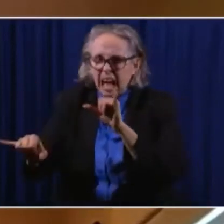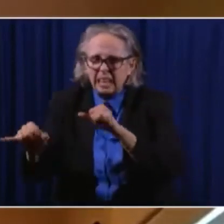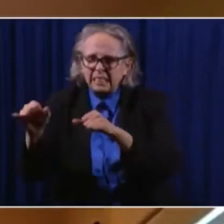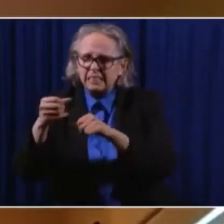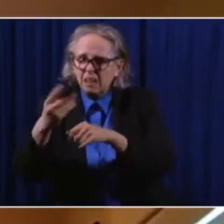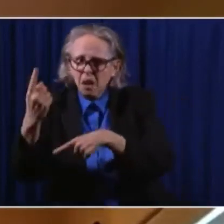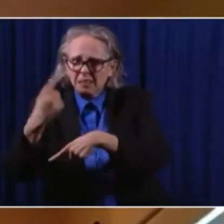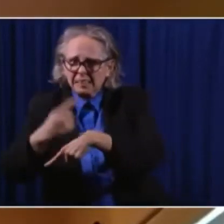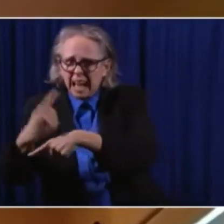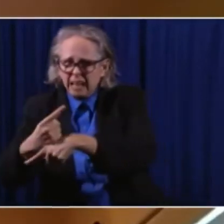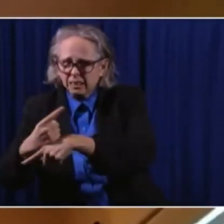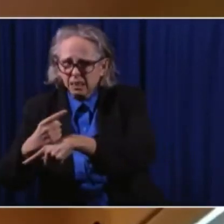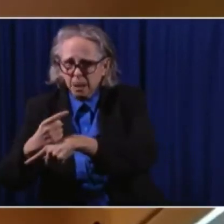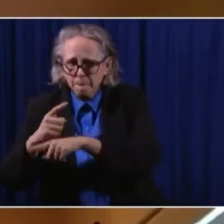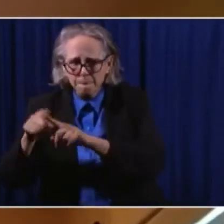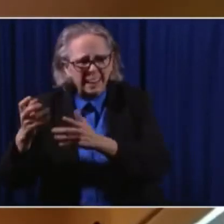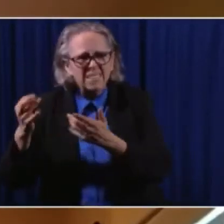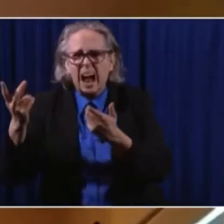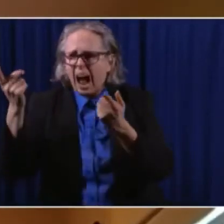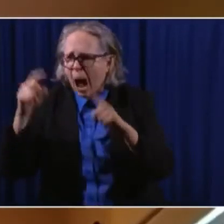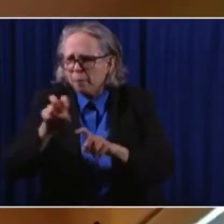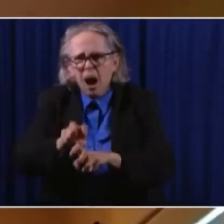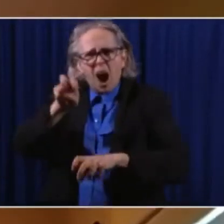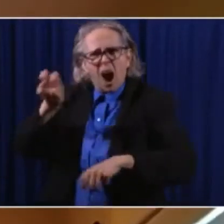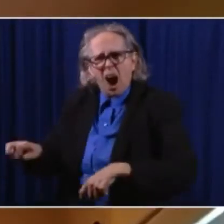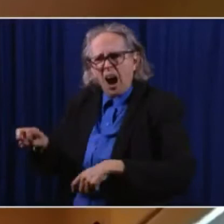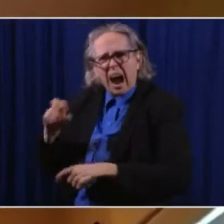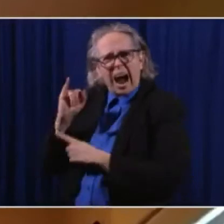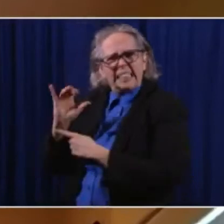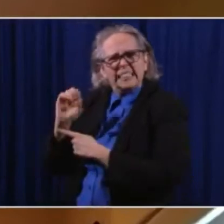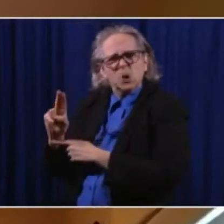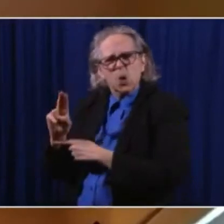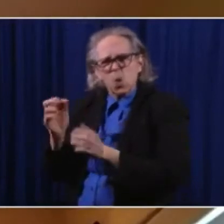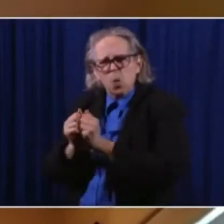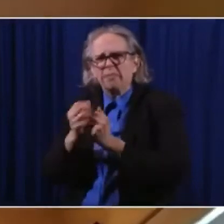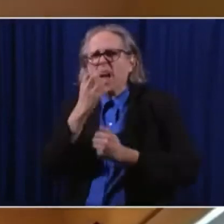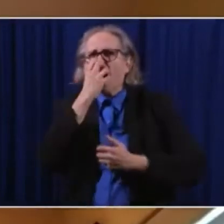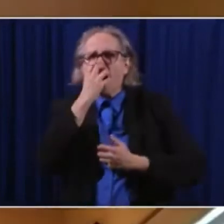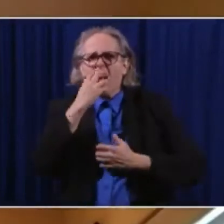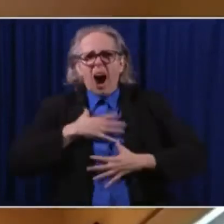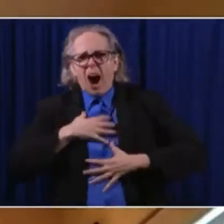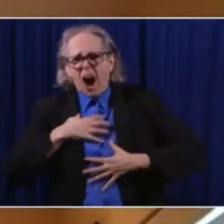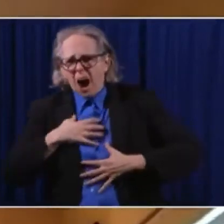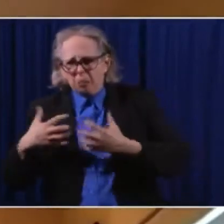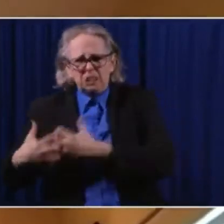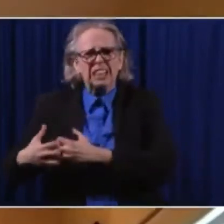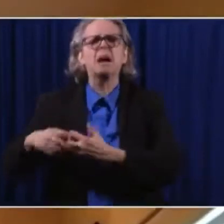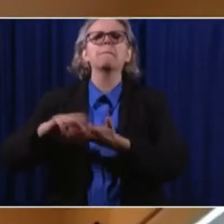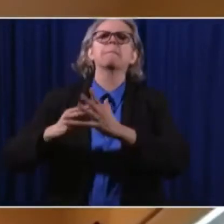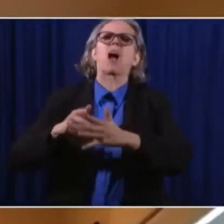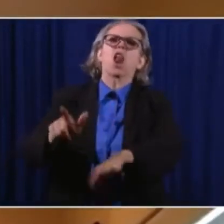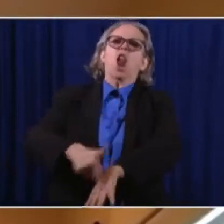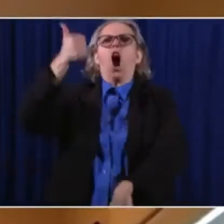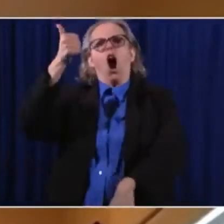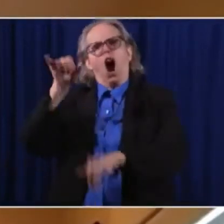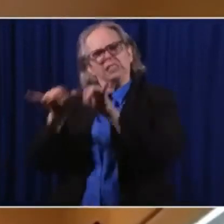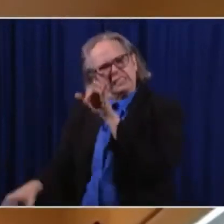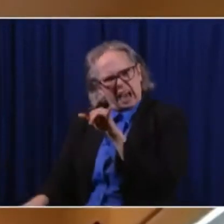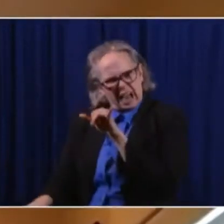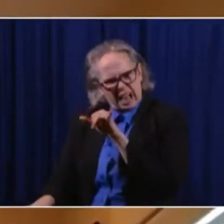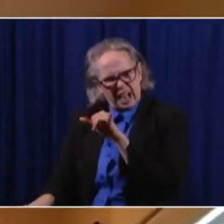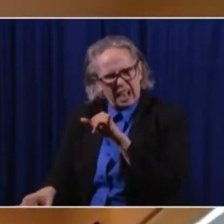length of stay could be weeks. Now, if you've never seen anyone who needs a ventilator